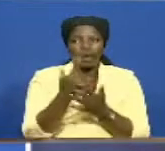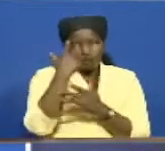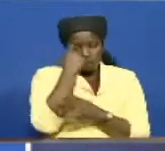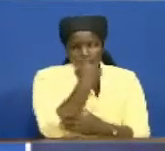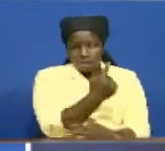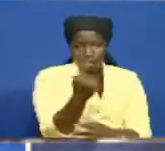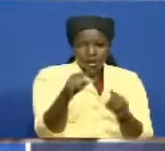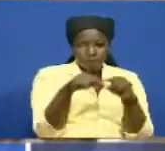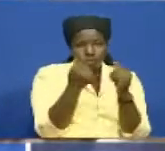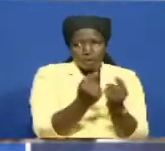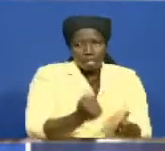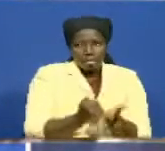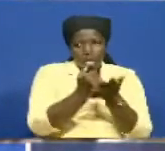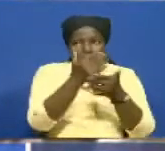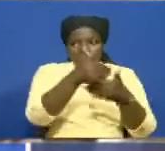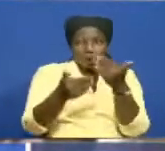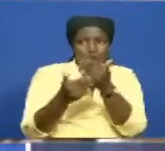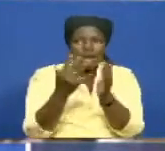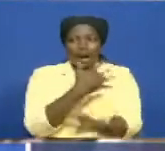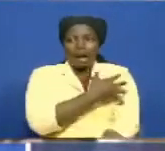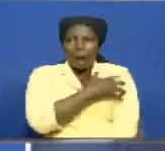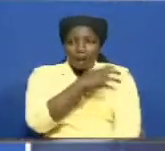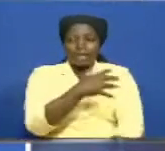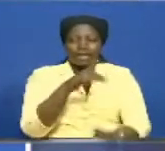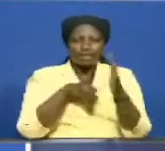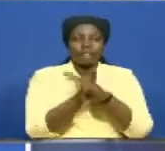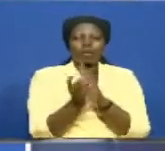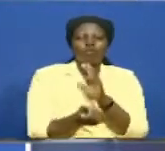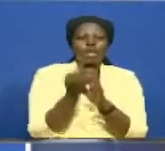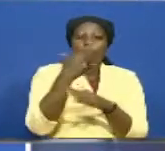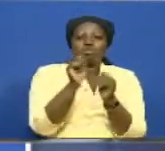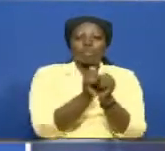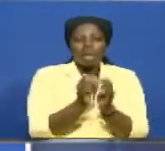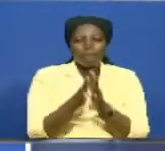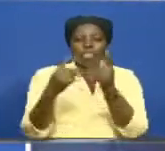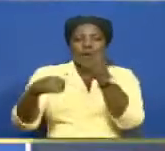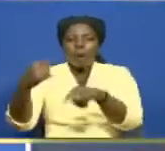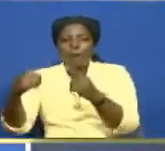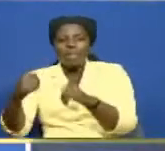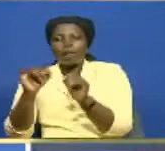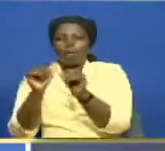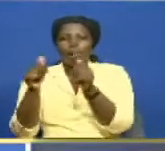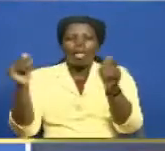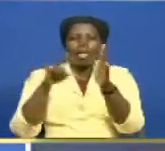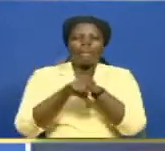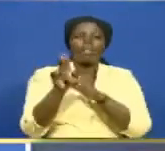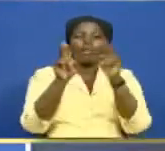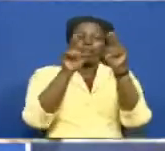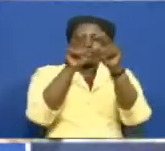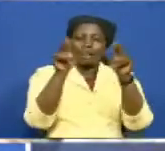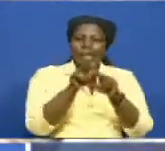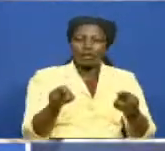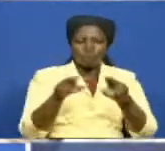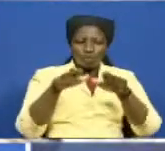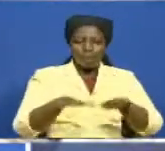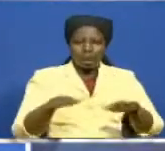to help them build capacities in production and compete favorably at the international market.